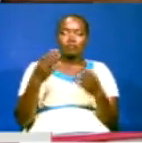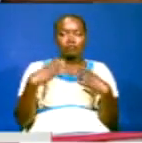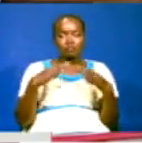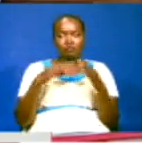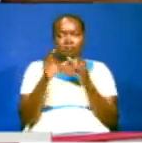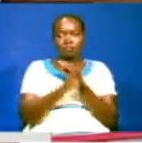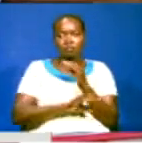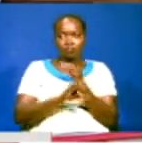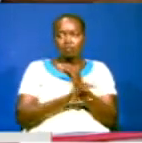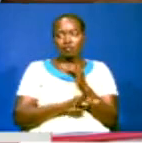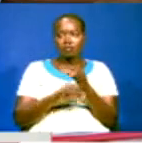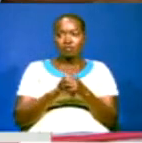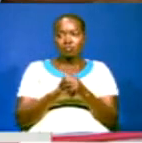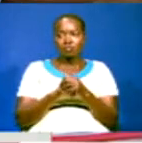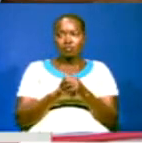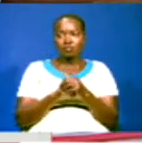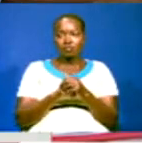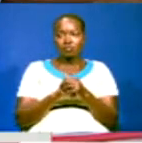country. And therefore,